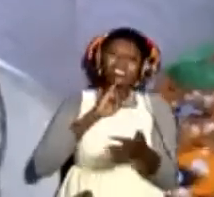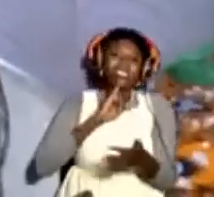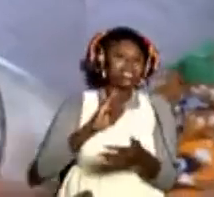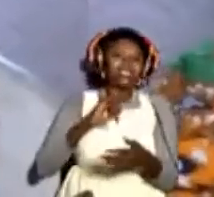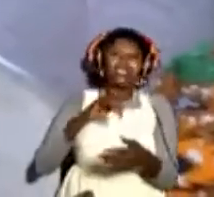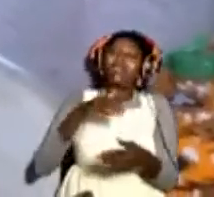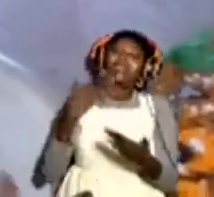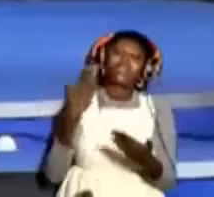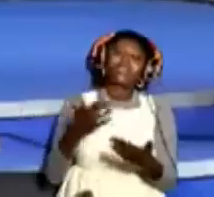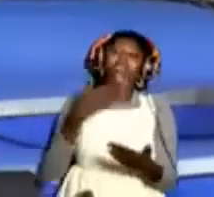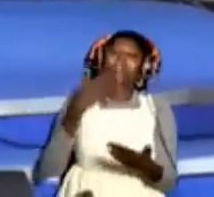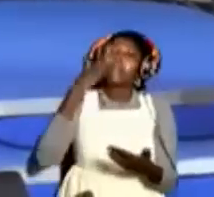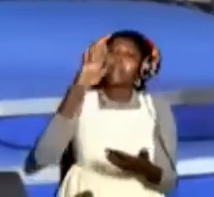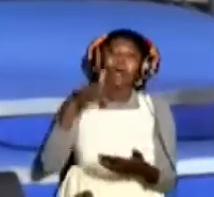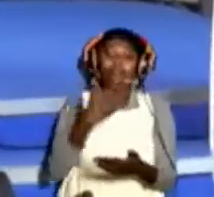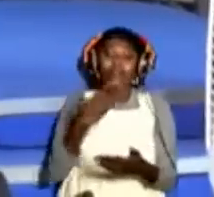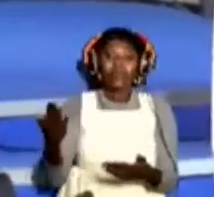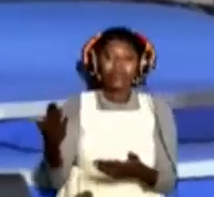Oluwa ni je ko de bayi.